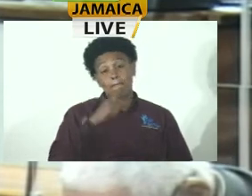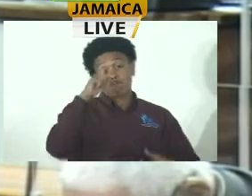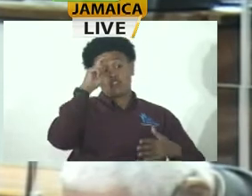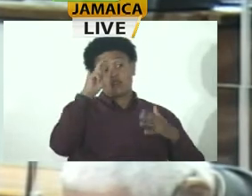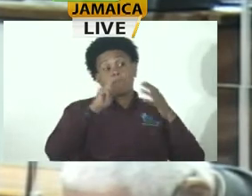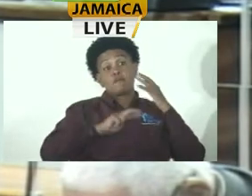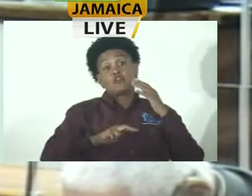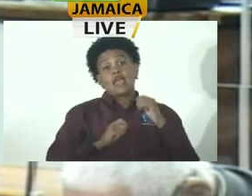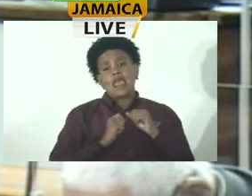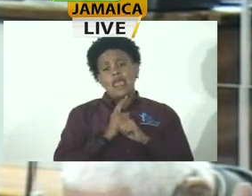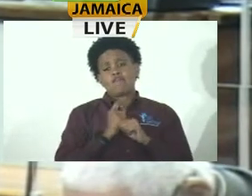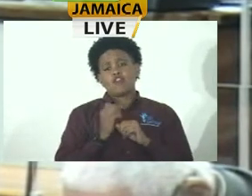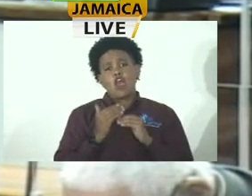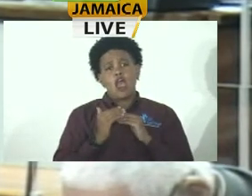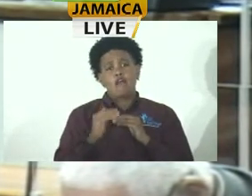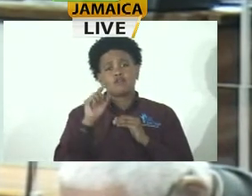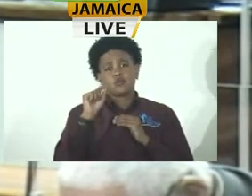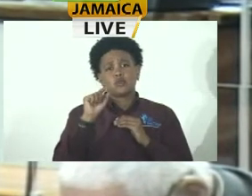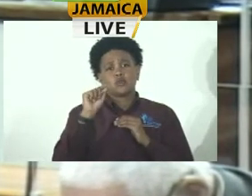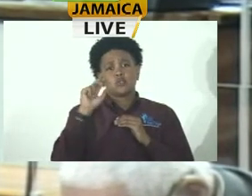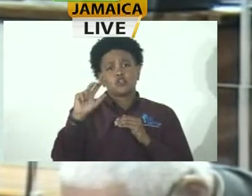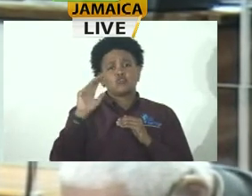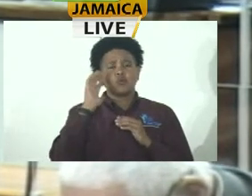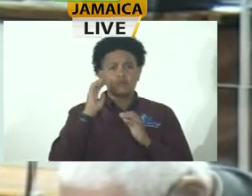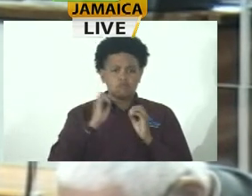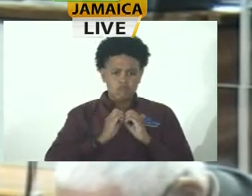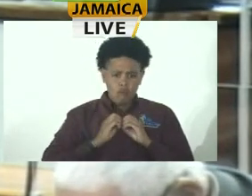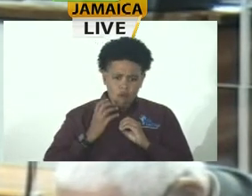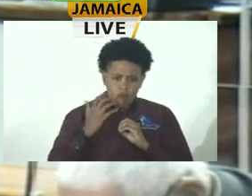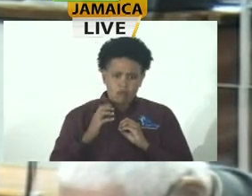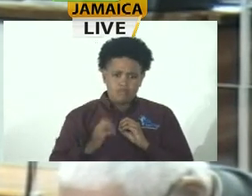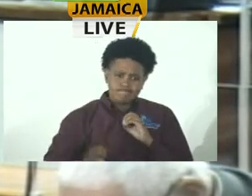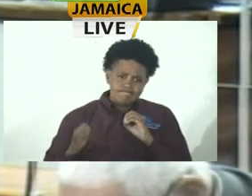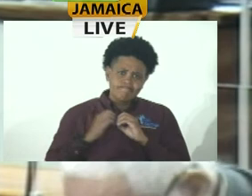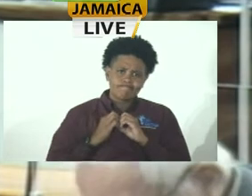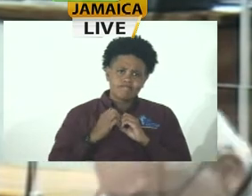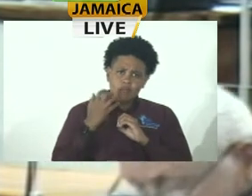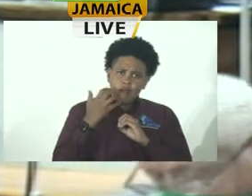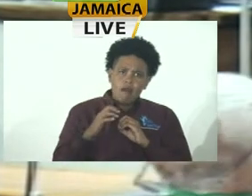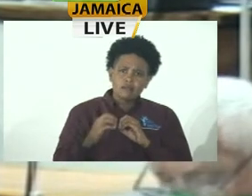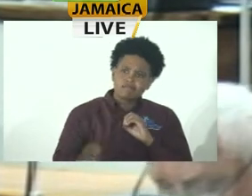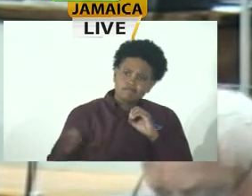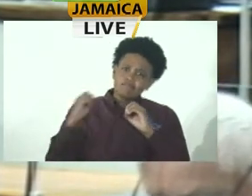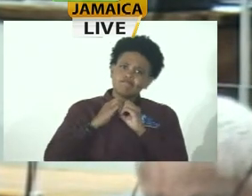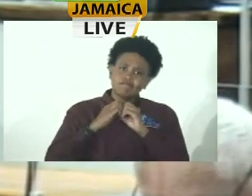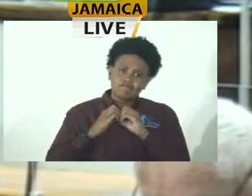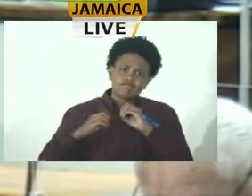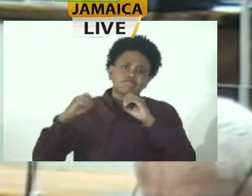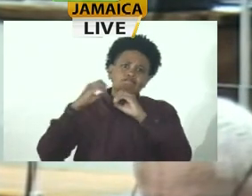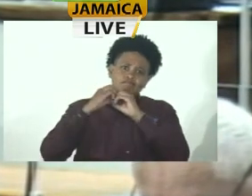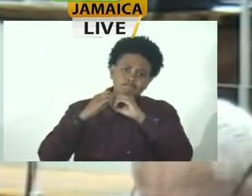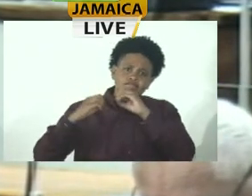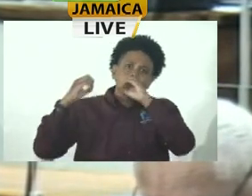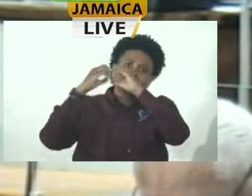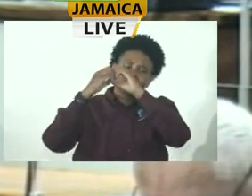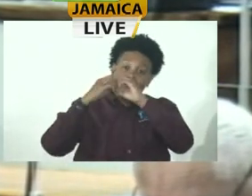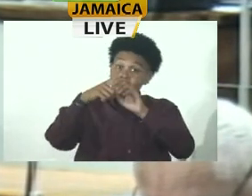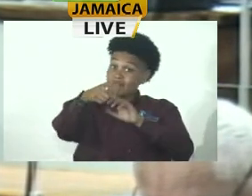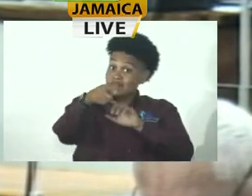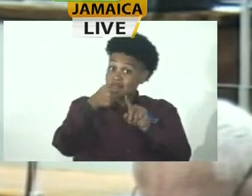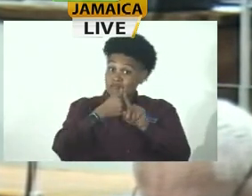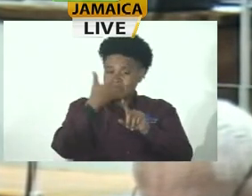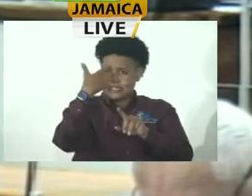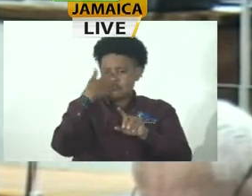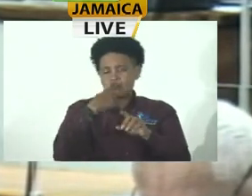that every year after 2023 will be hotter than any previous year on record and this is a serious threat to our